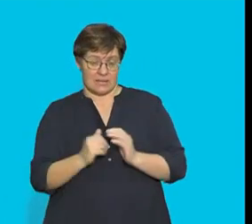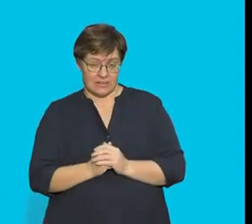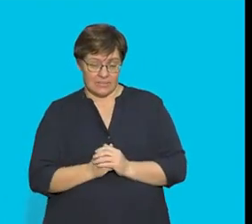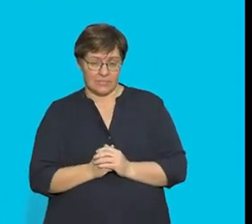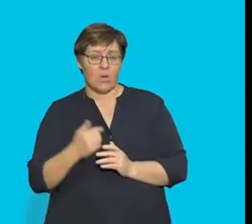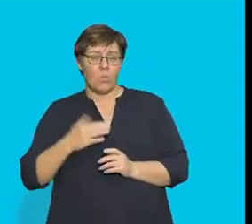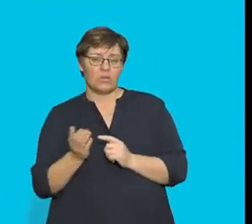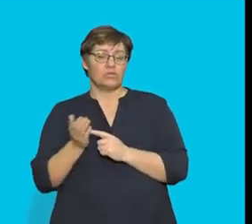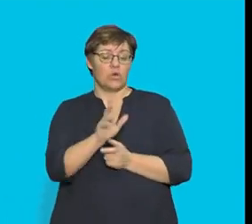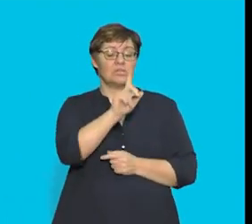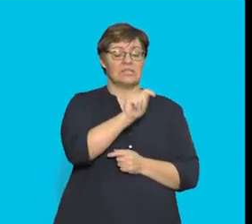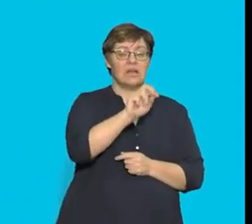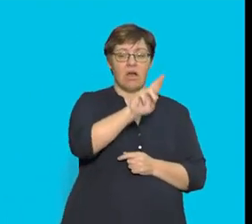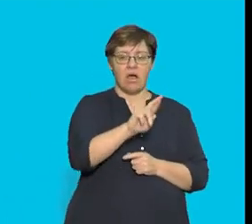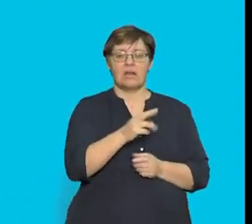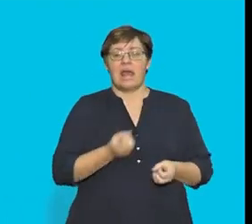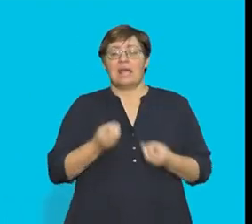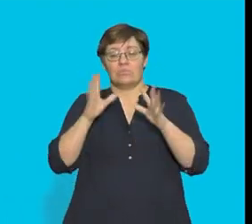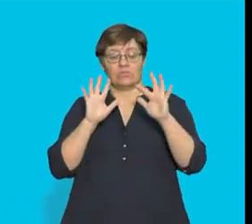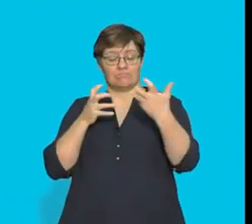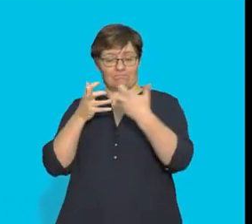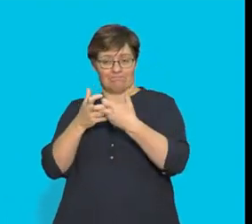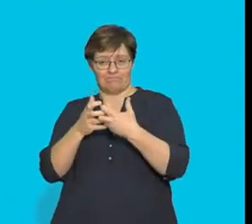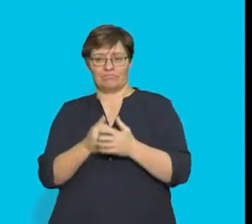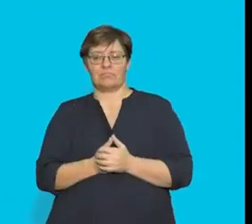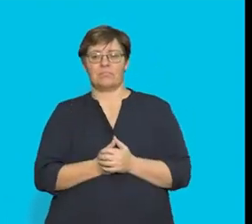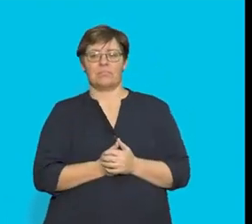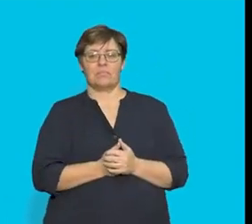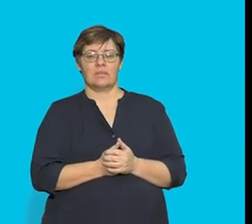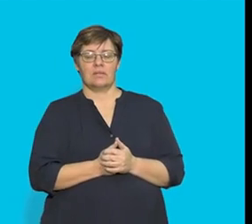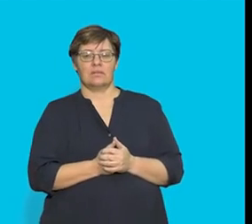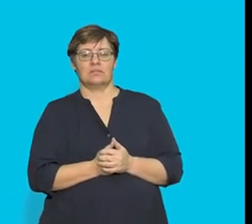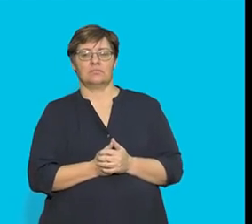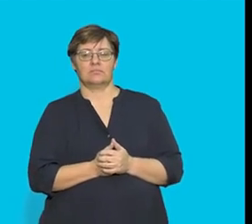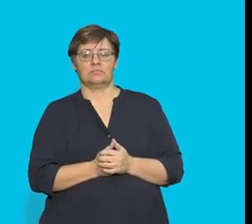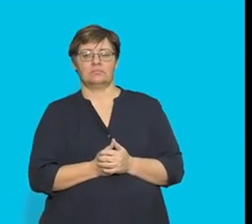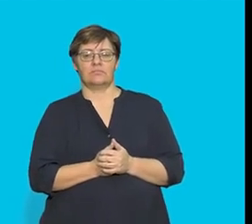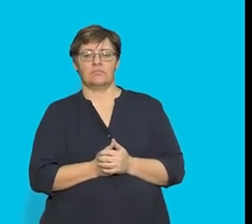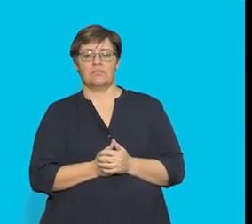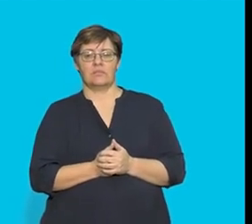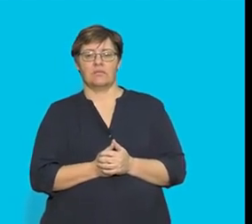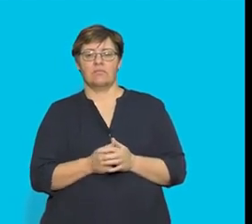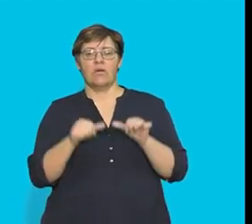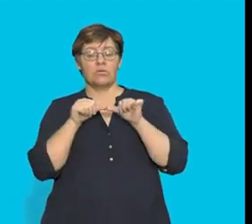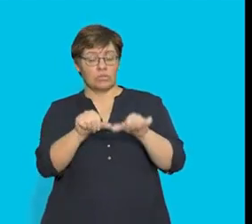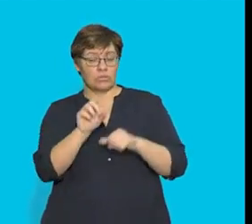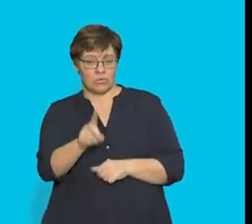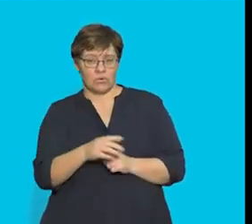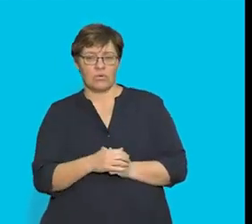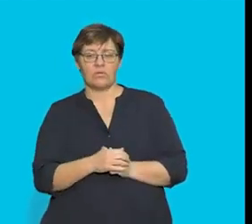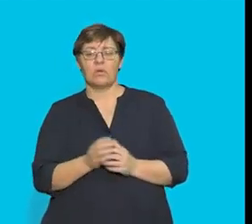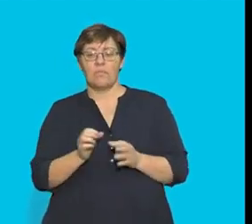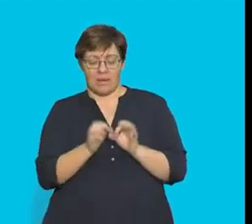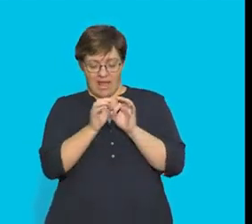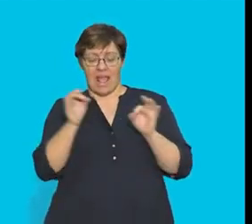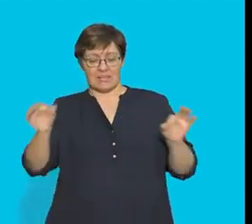we want to show TR is equal to this expression here on the left, on the right. So we've got to continue with